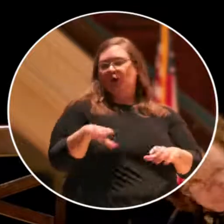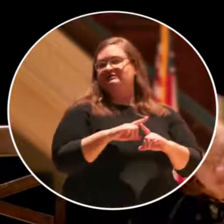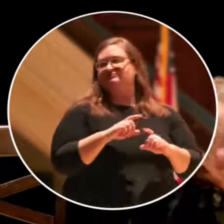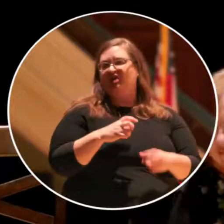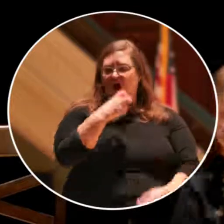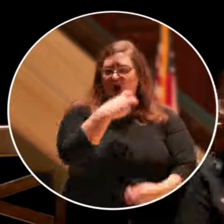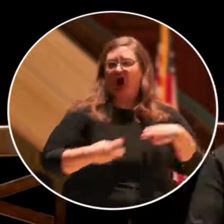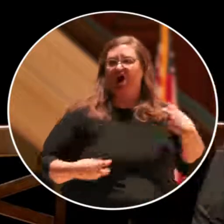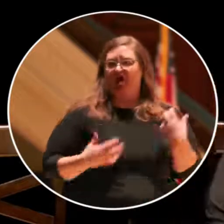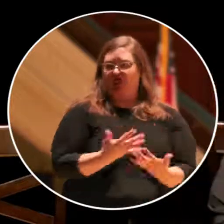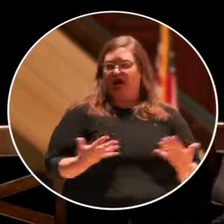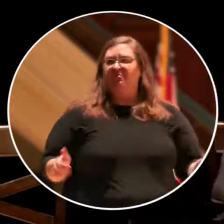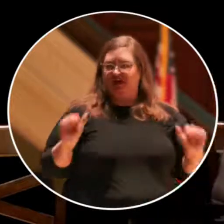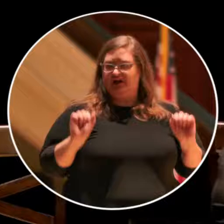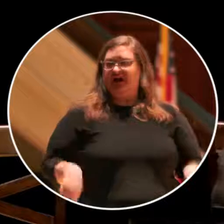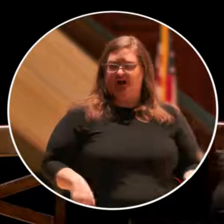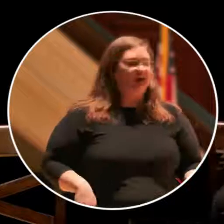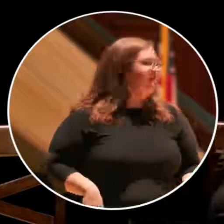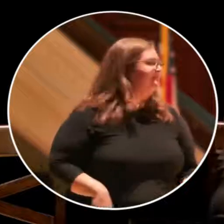dances, yeah.